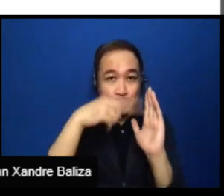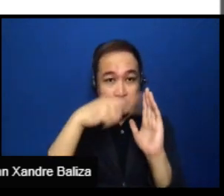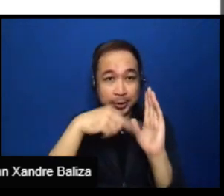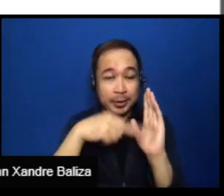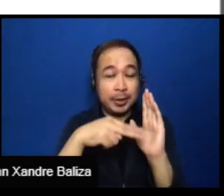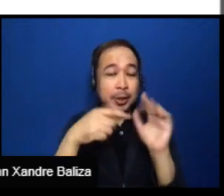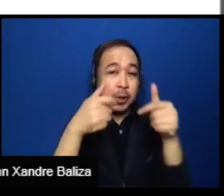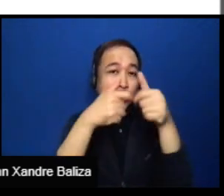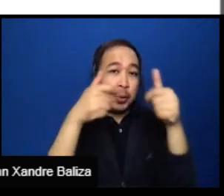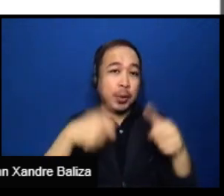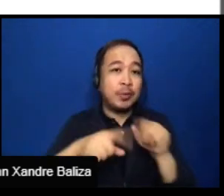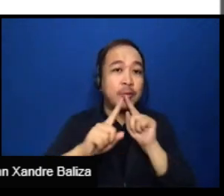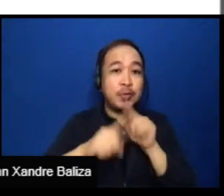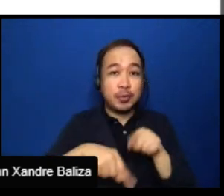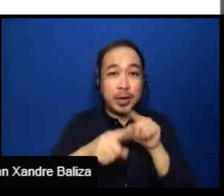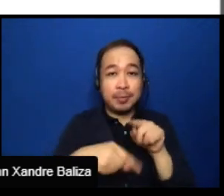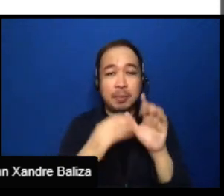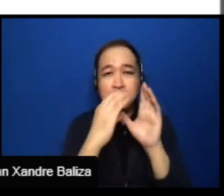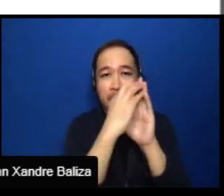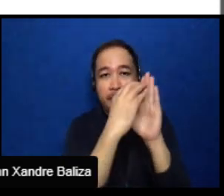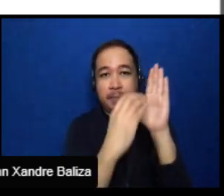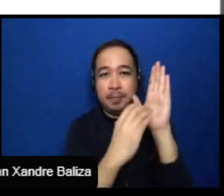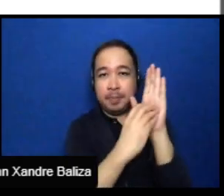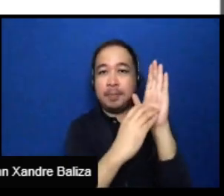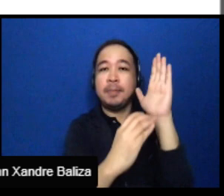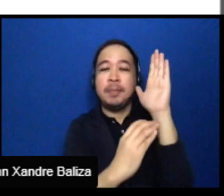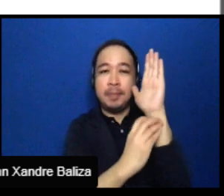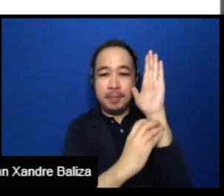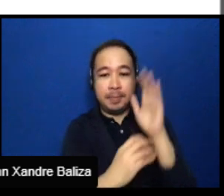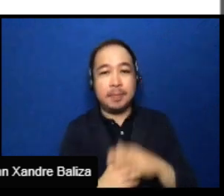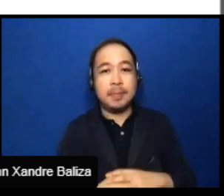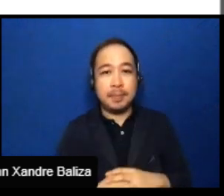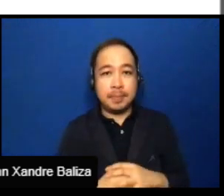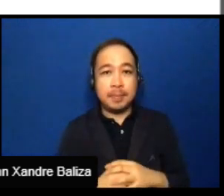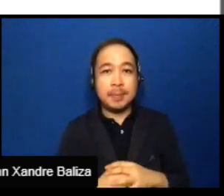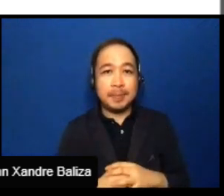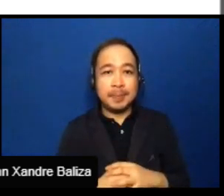report paragraph by paragraph.